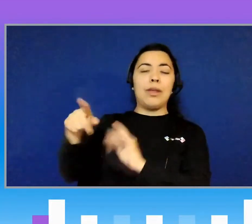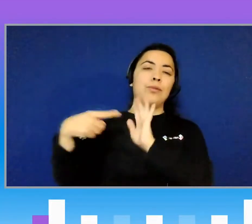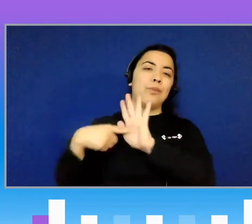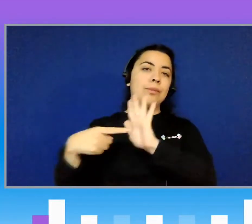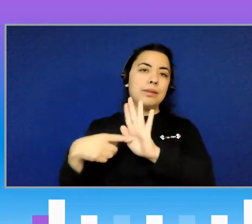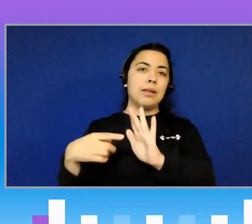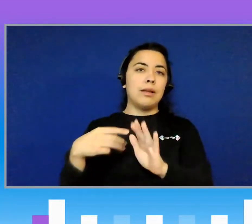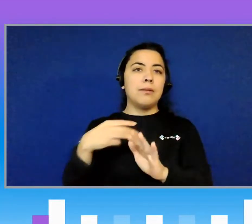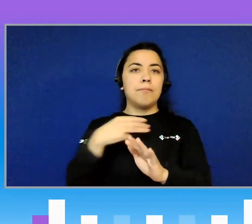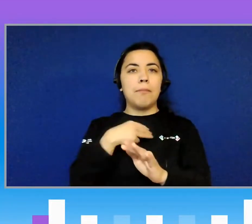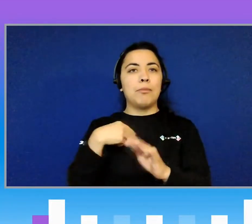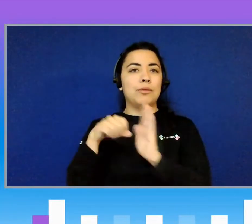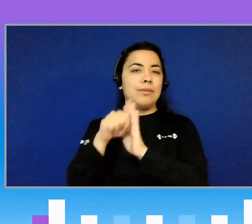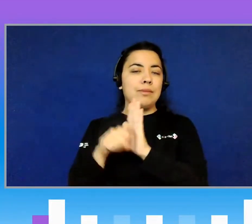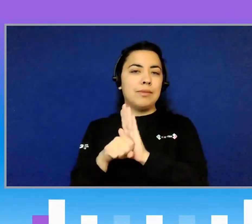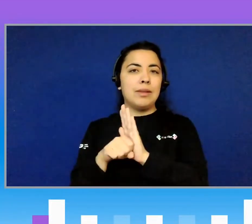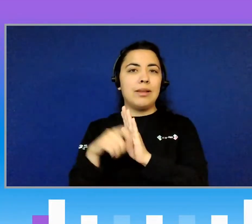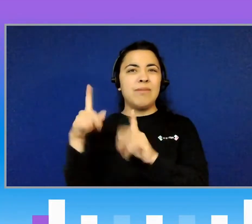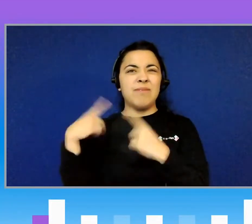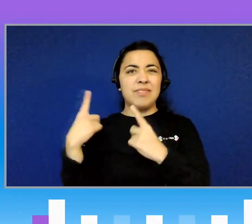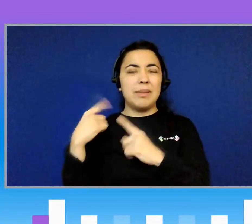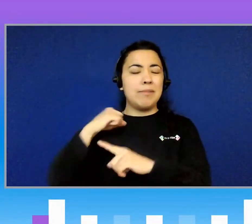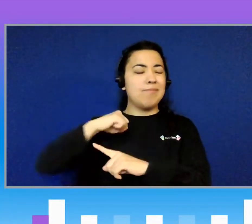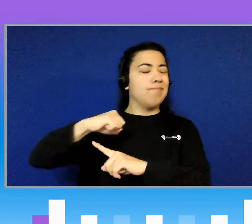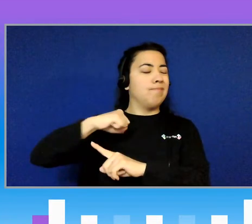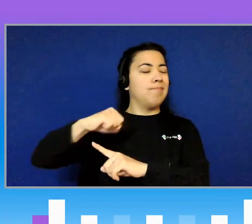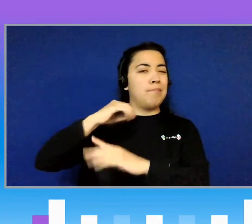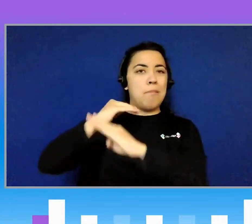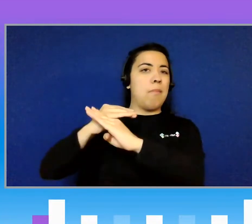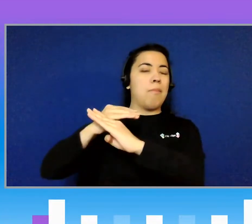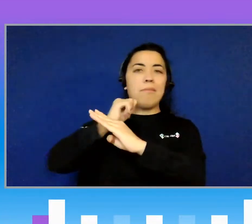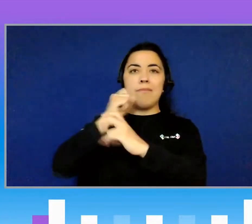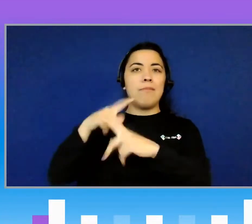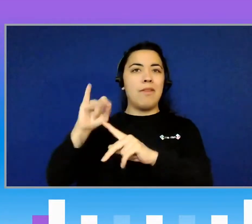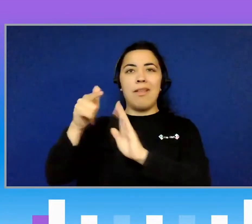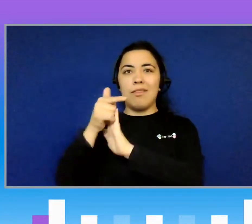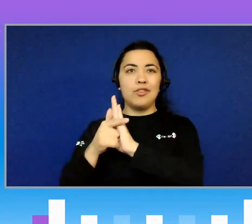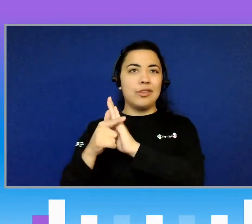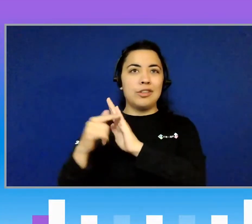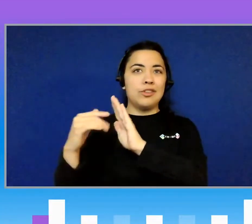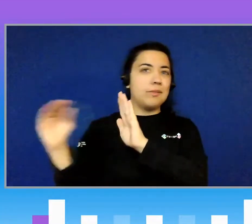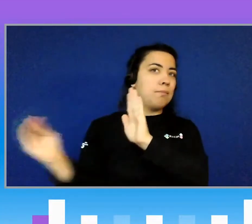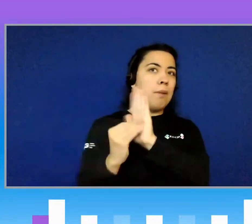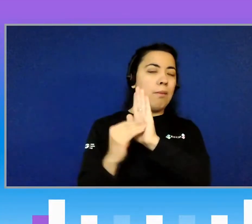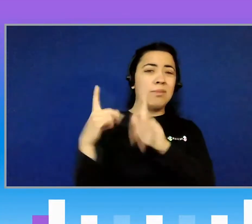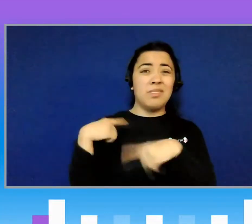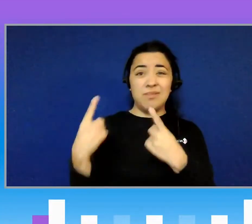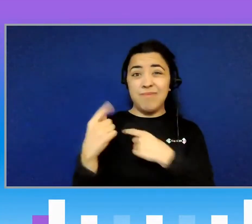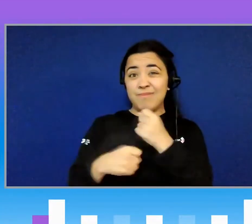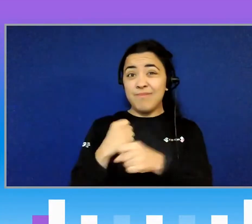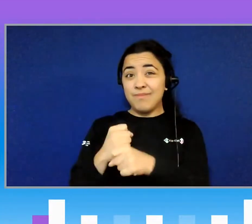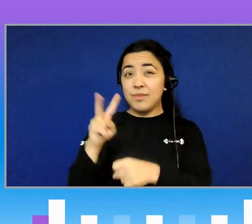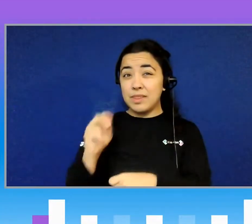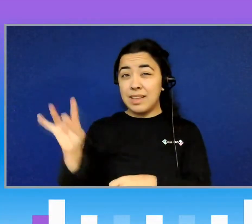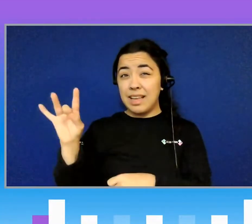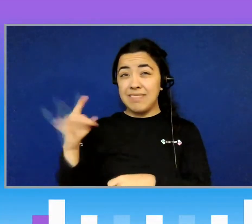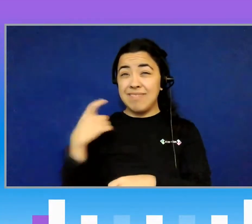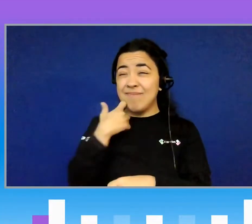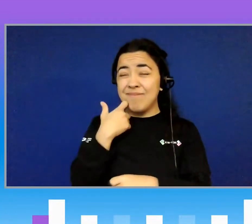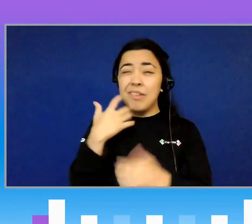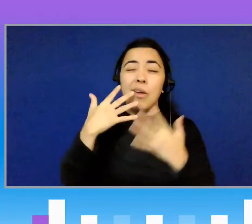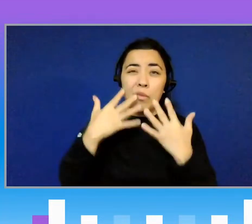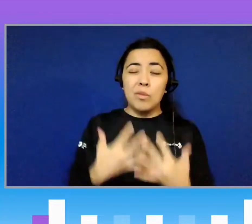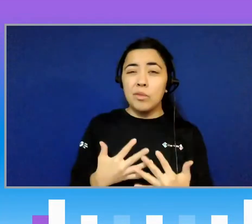states, they've been blocking this piece of legislation again since 2008. And recently, unfortunately,